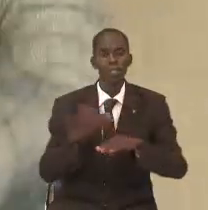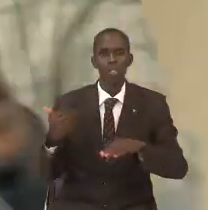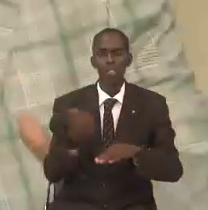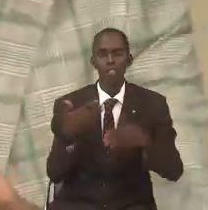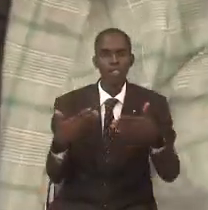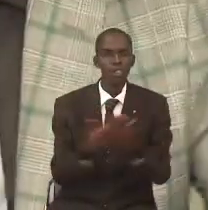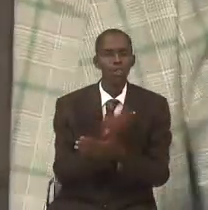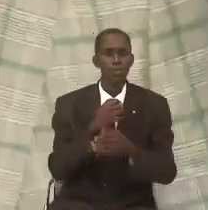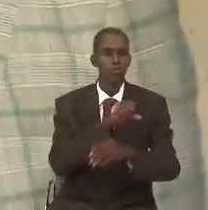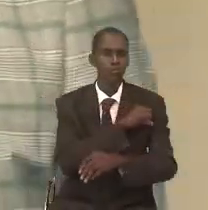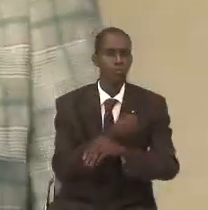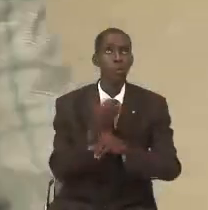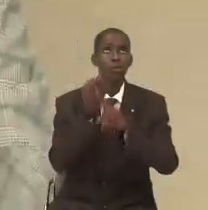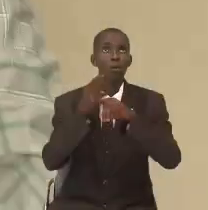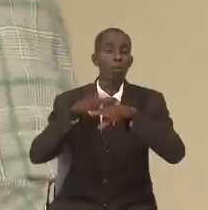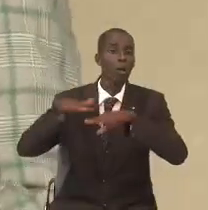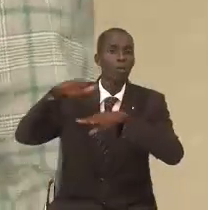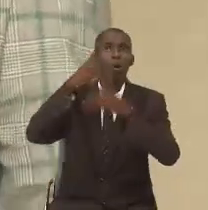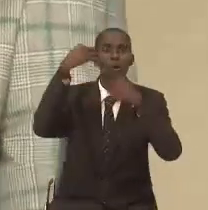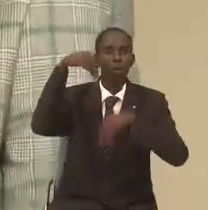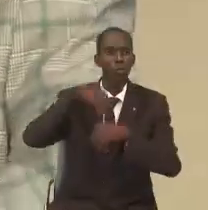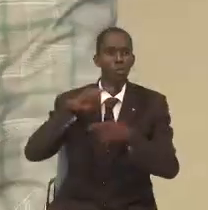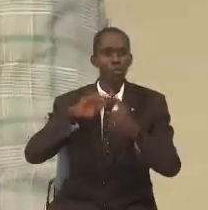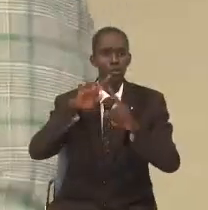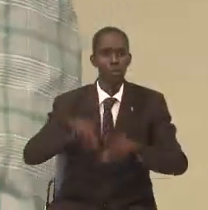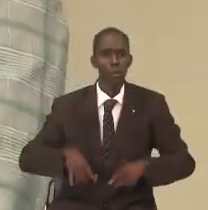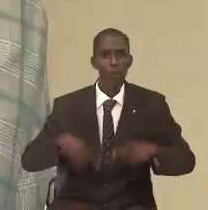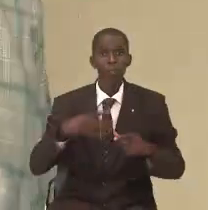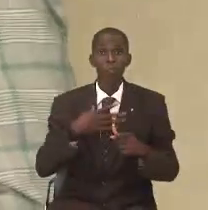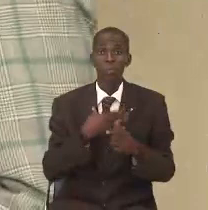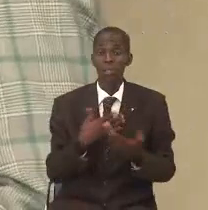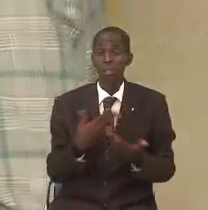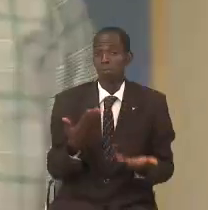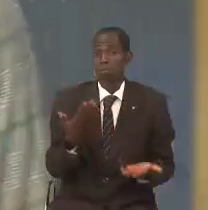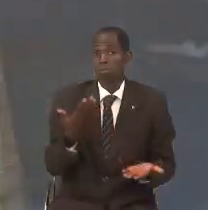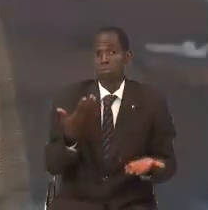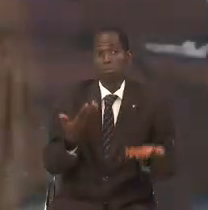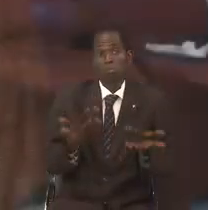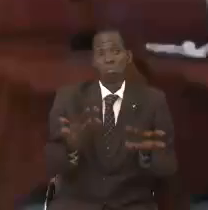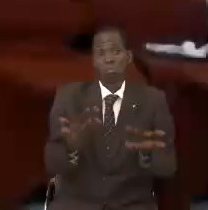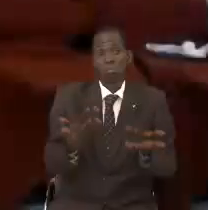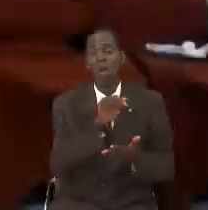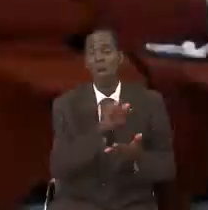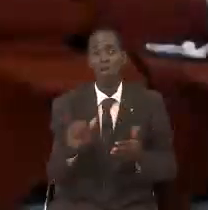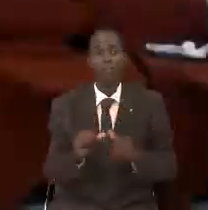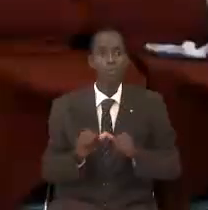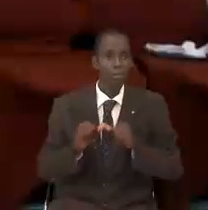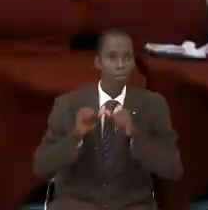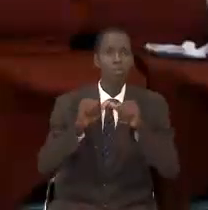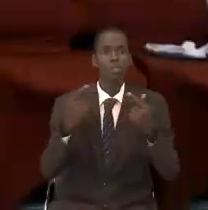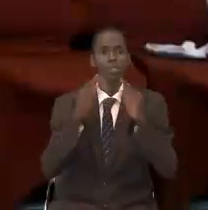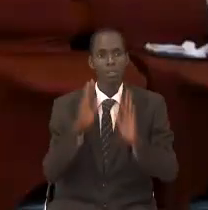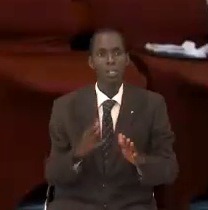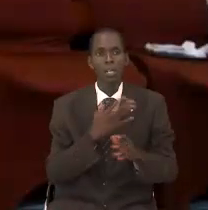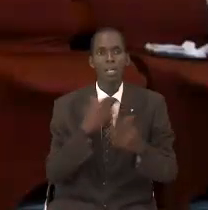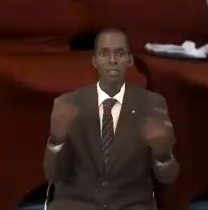above comes into your life. And even though you are an habitual sinner before, sinning and sinning